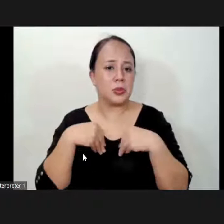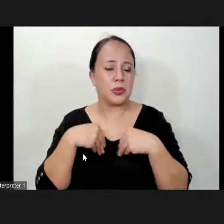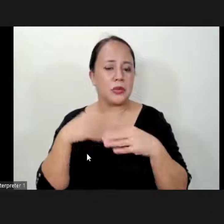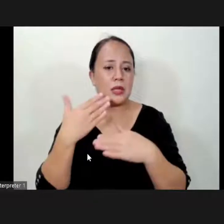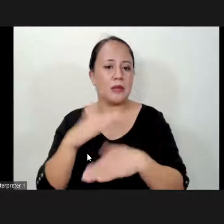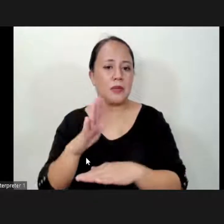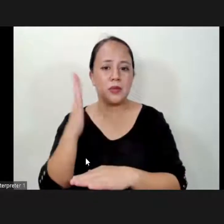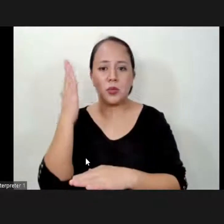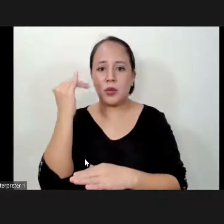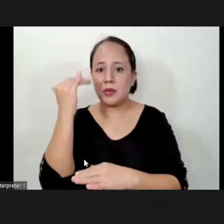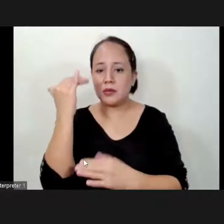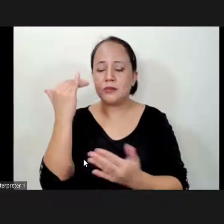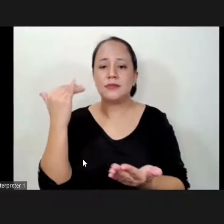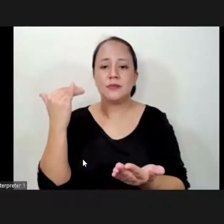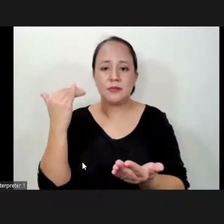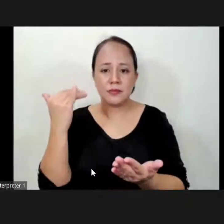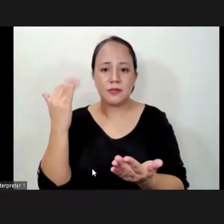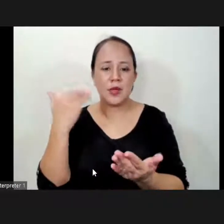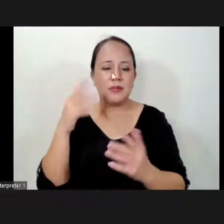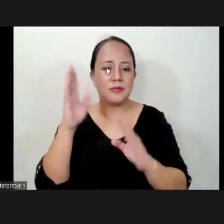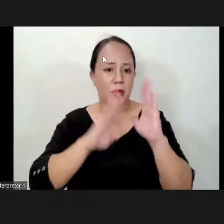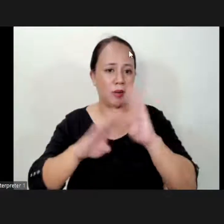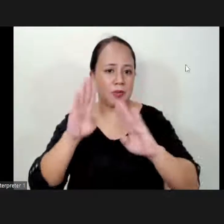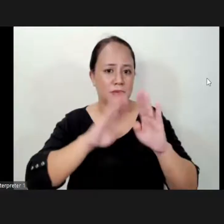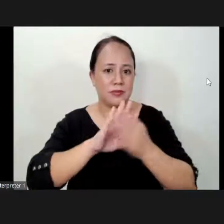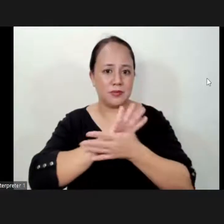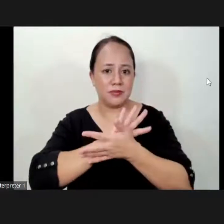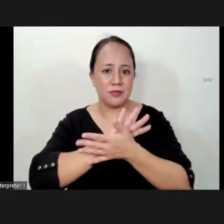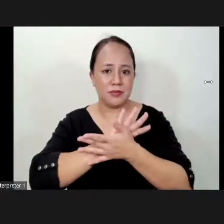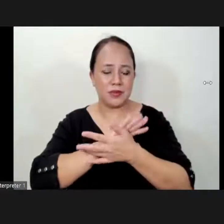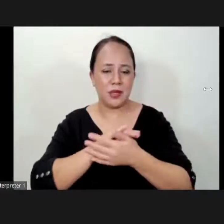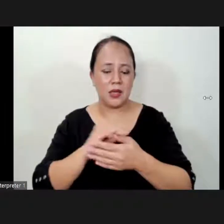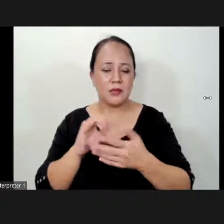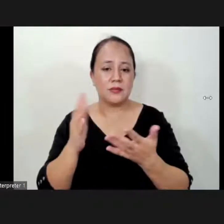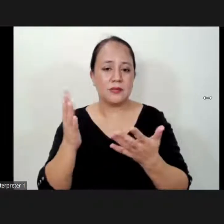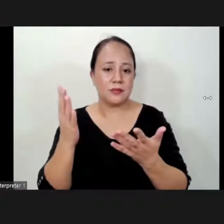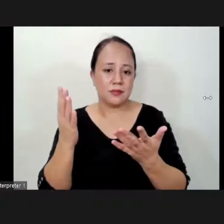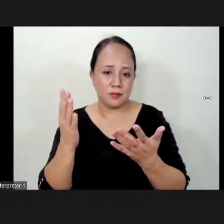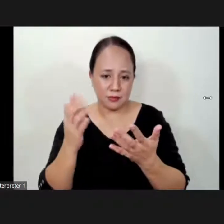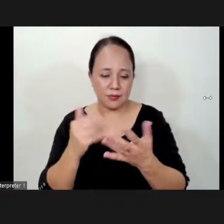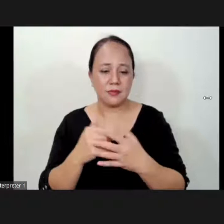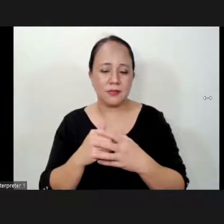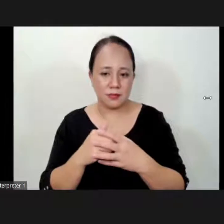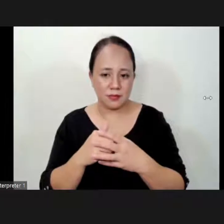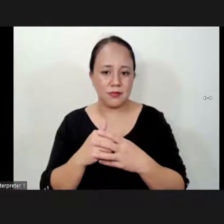limited because of the problems with the pandemic and because of the